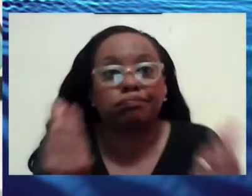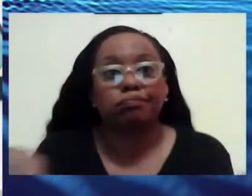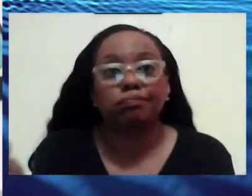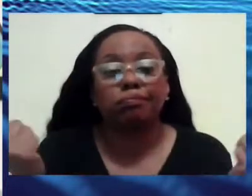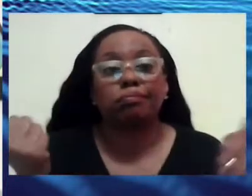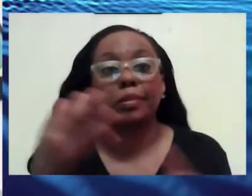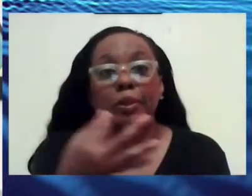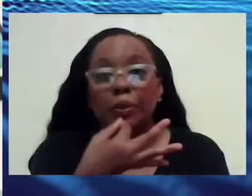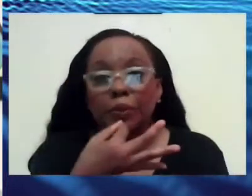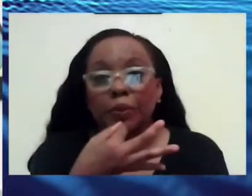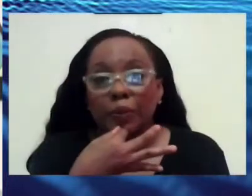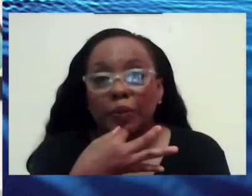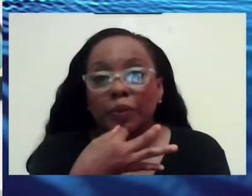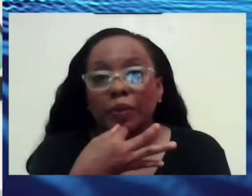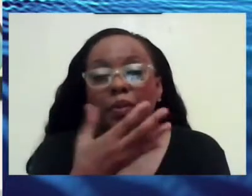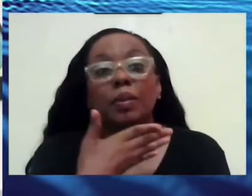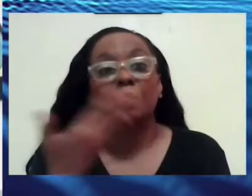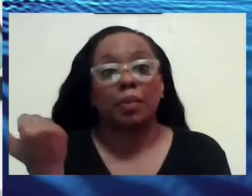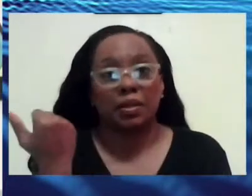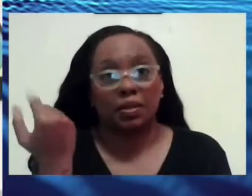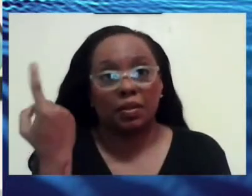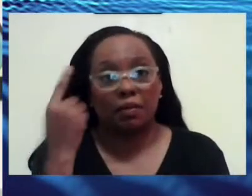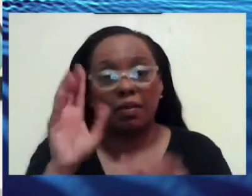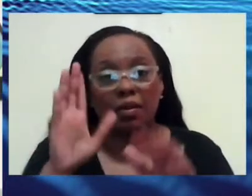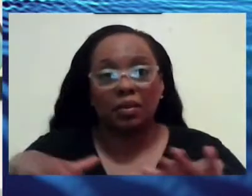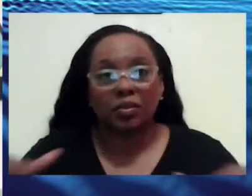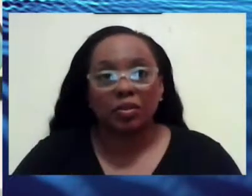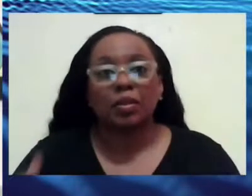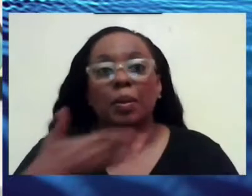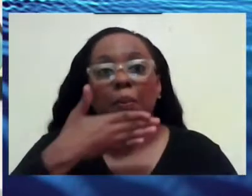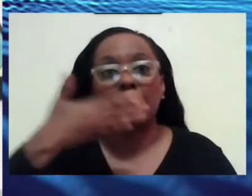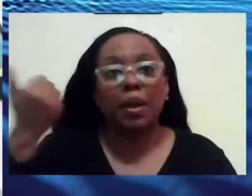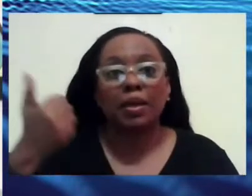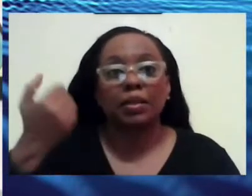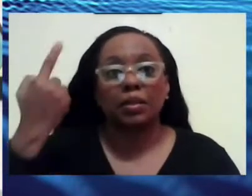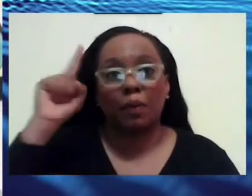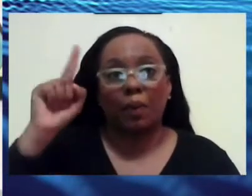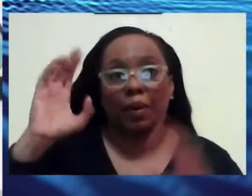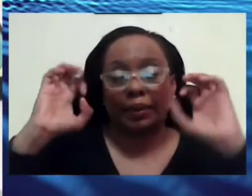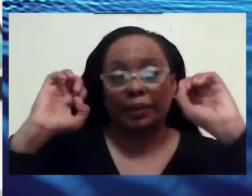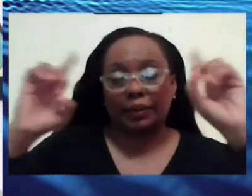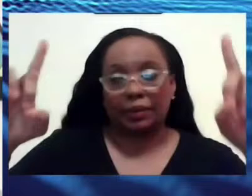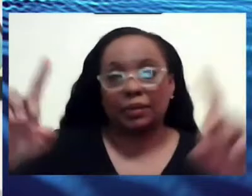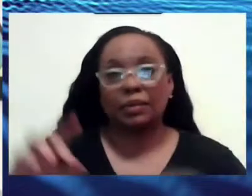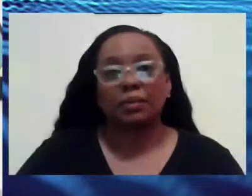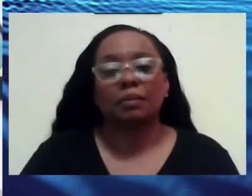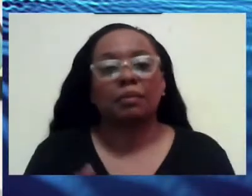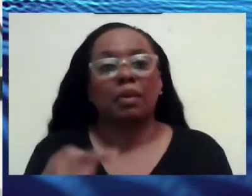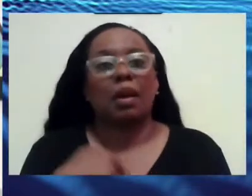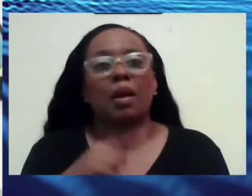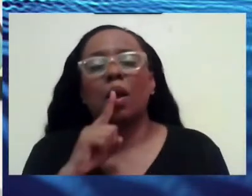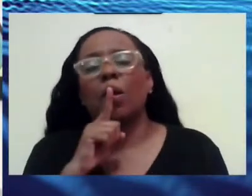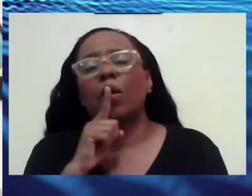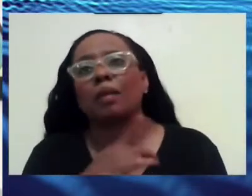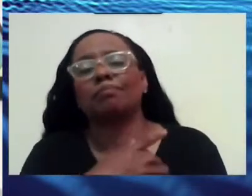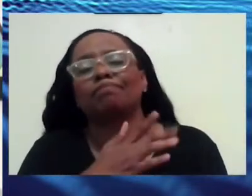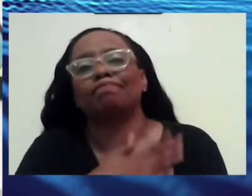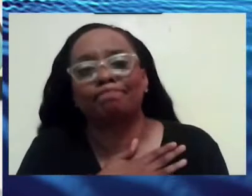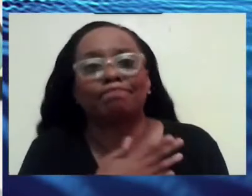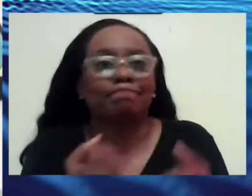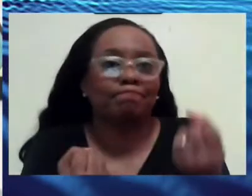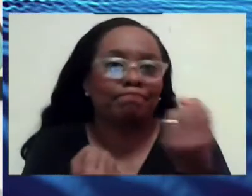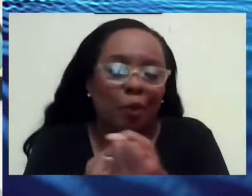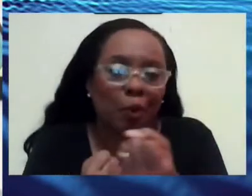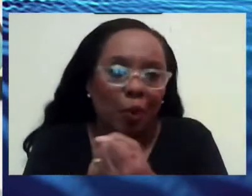all parties is really in the best interest of education. So overall, I would say I was heartened by the support